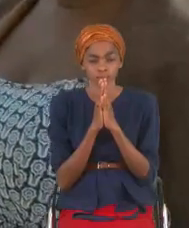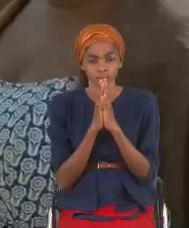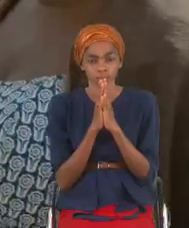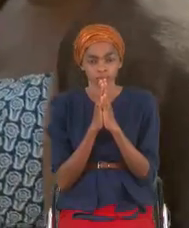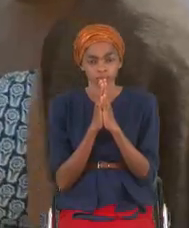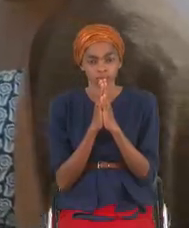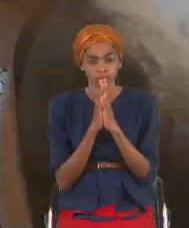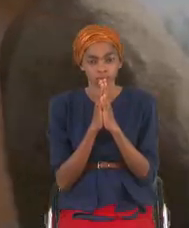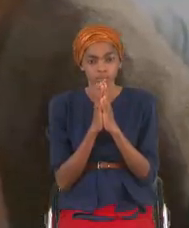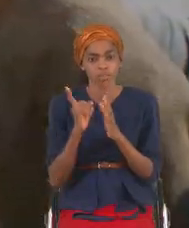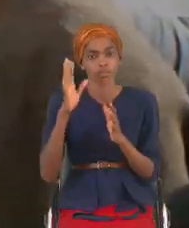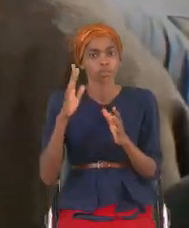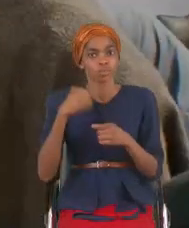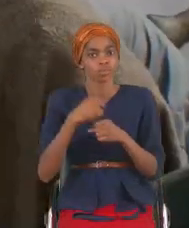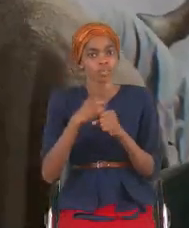making a possession